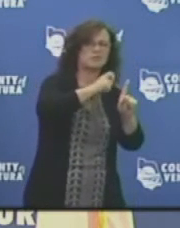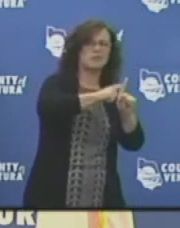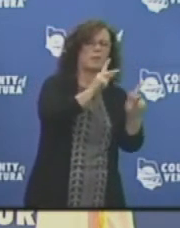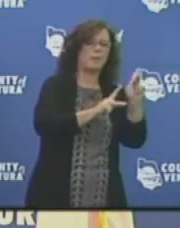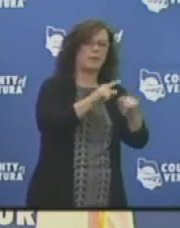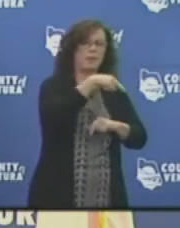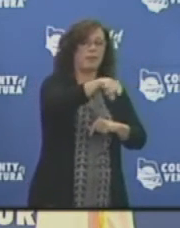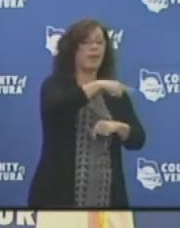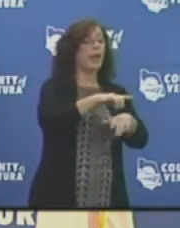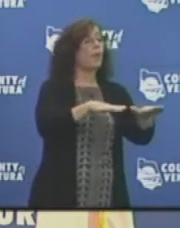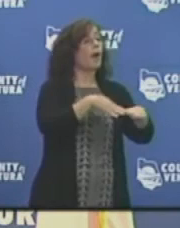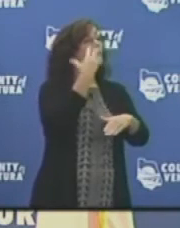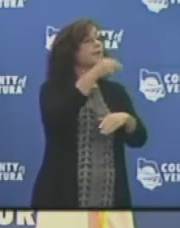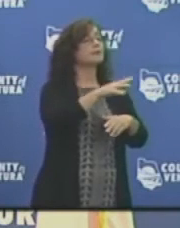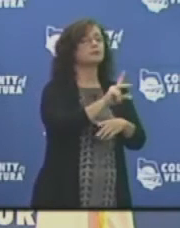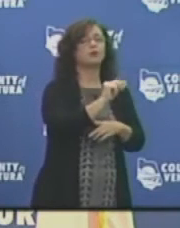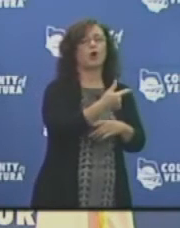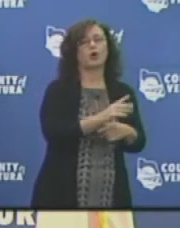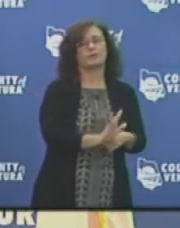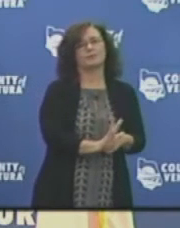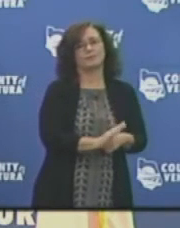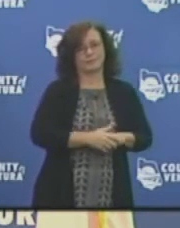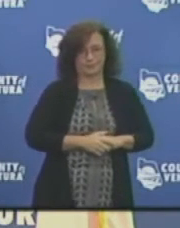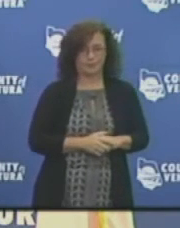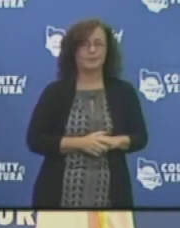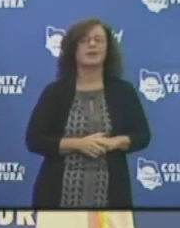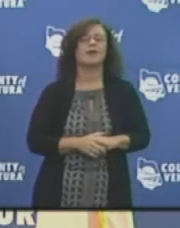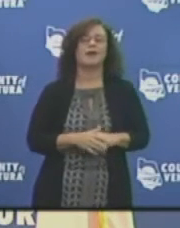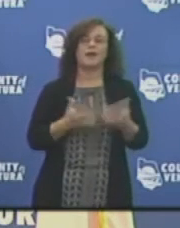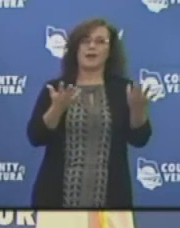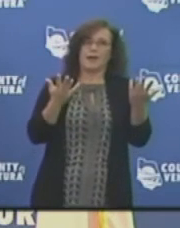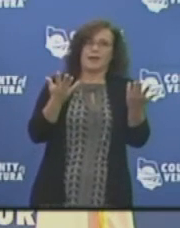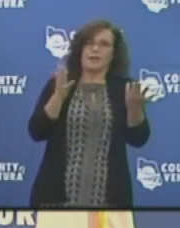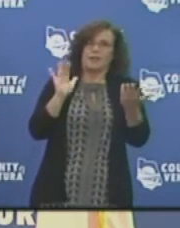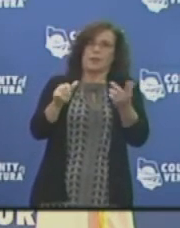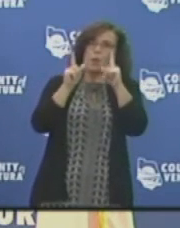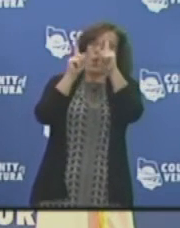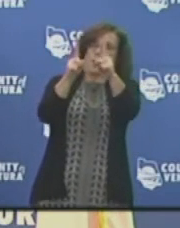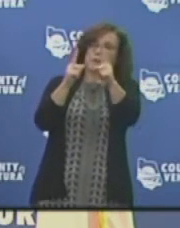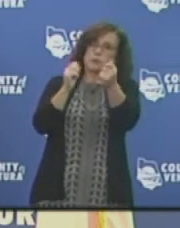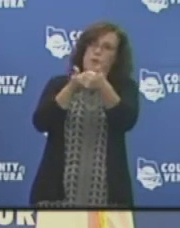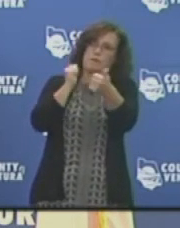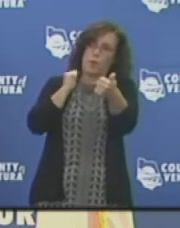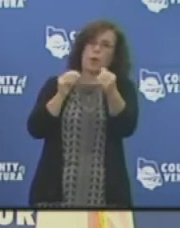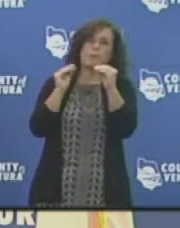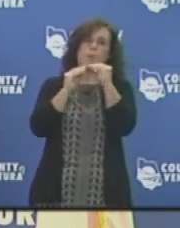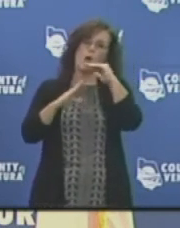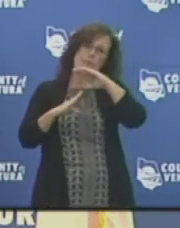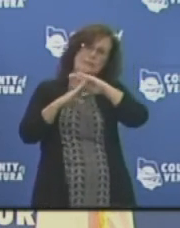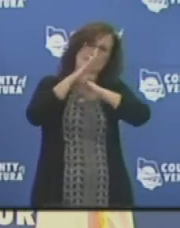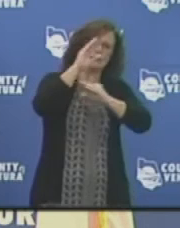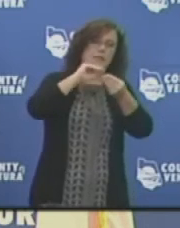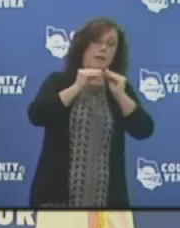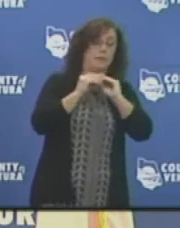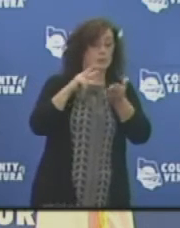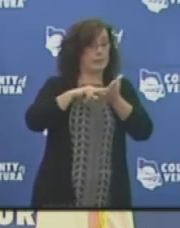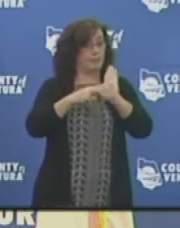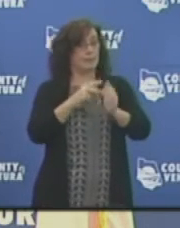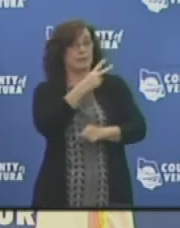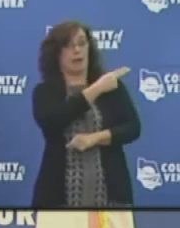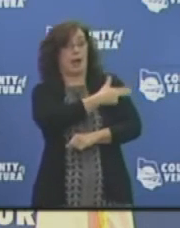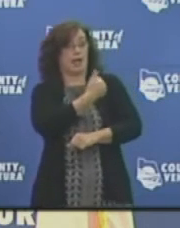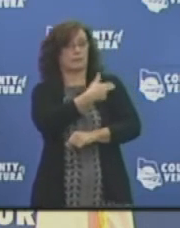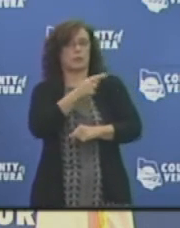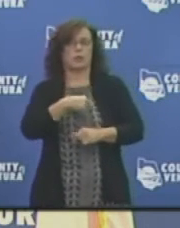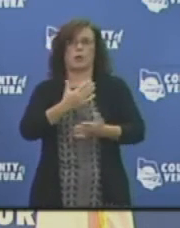the capacity of our hospitals across the state if left unchecked. It's an idea that is hoped will